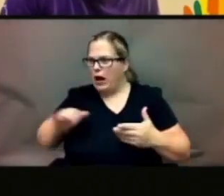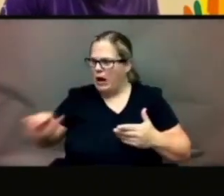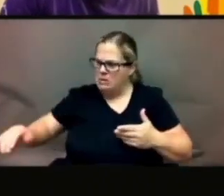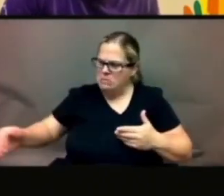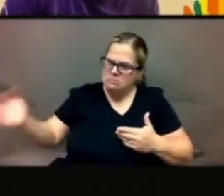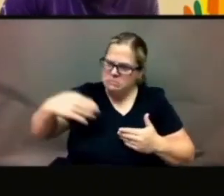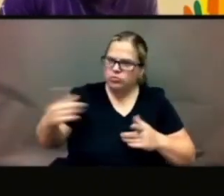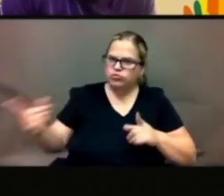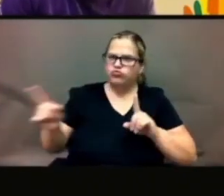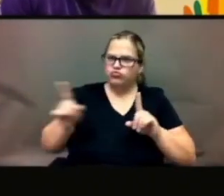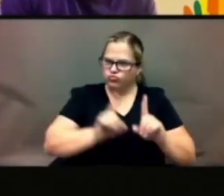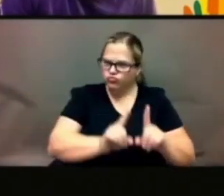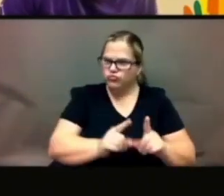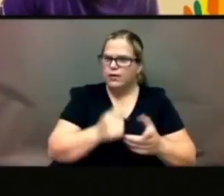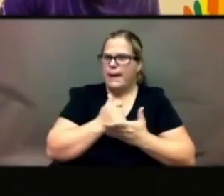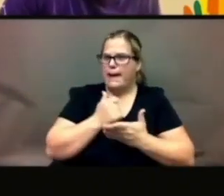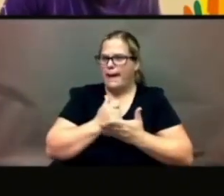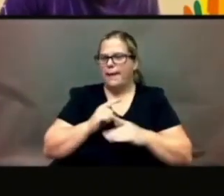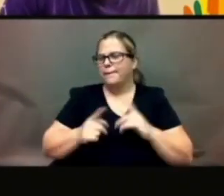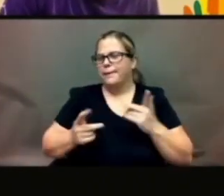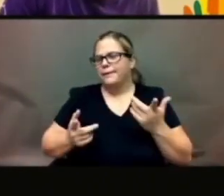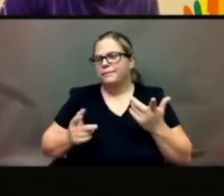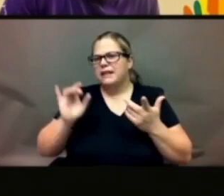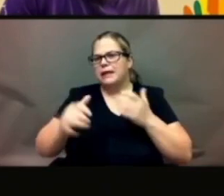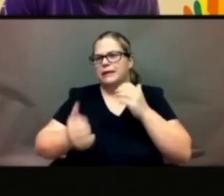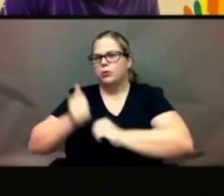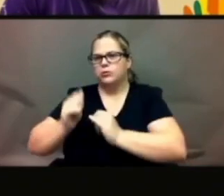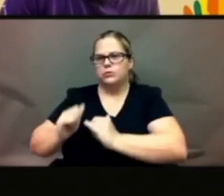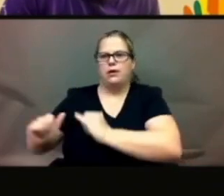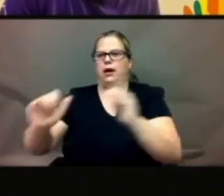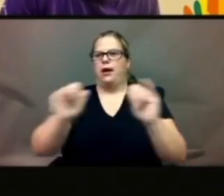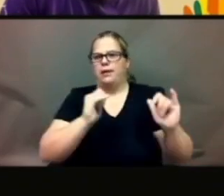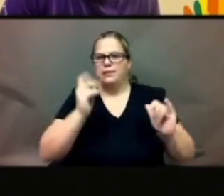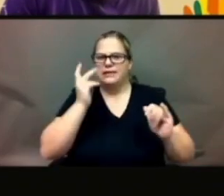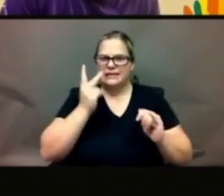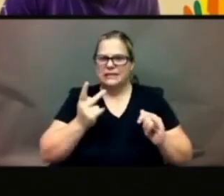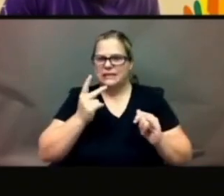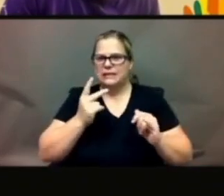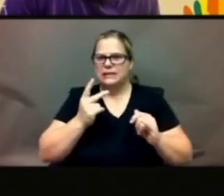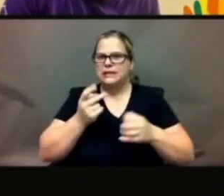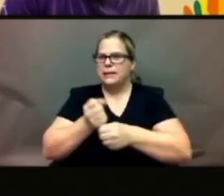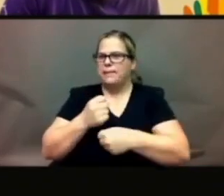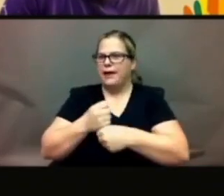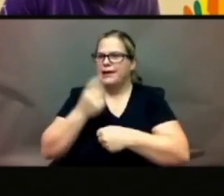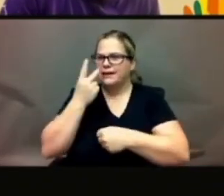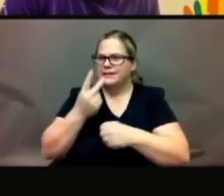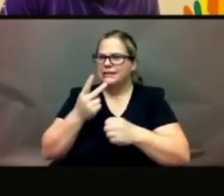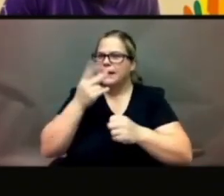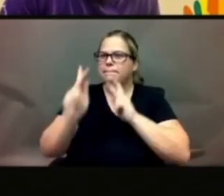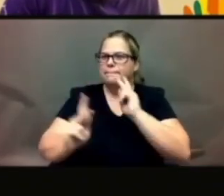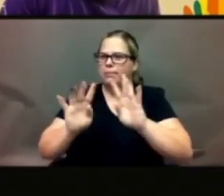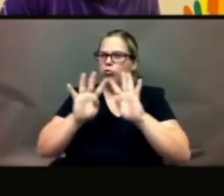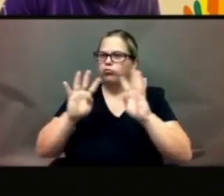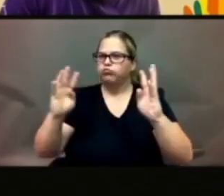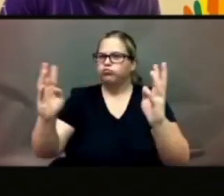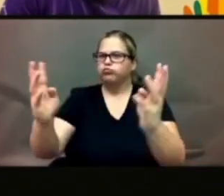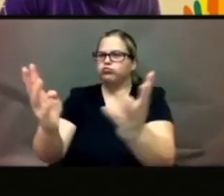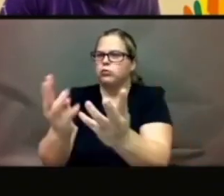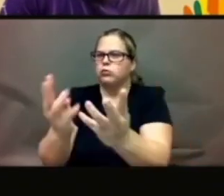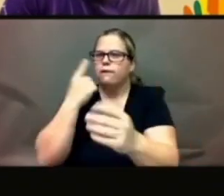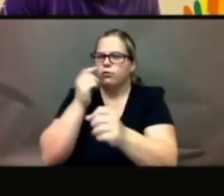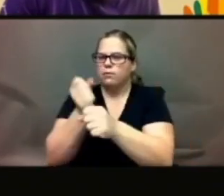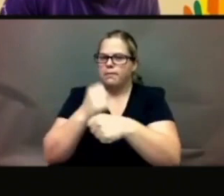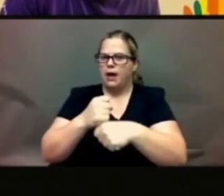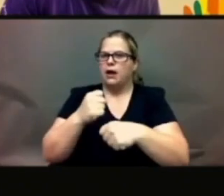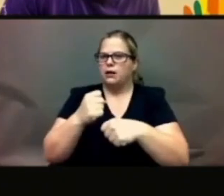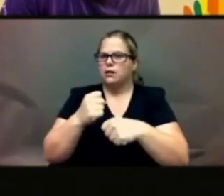over and help me, but that's probably what you've seen most common is people making a big circle to complete a circuit. I'm doing skin